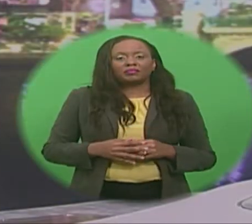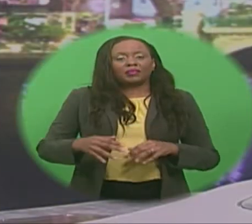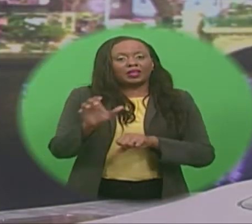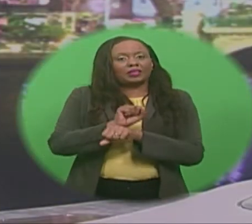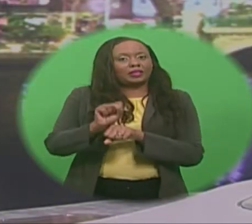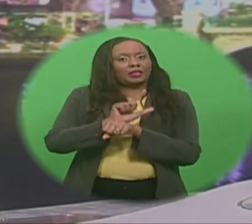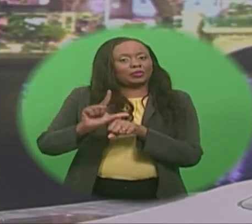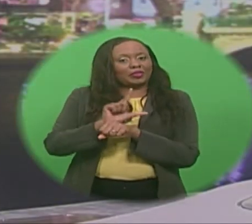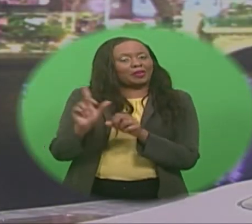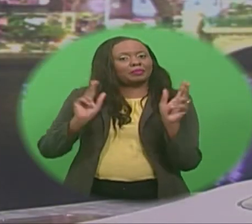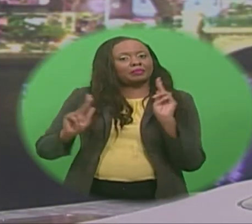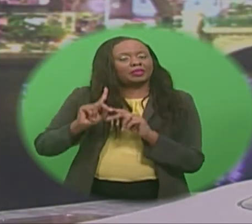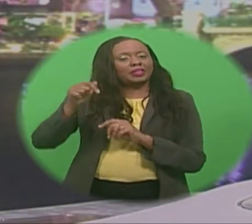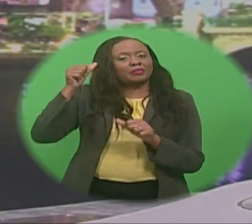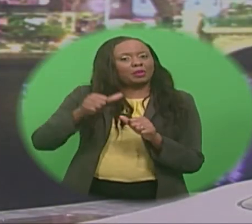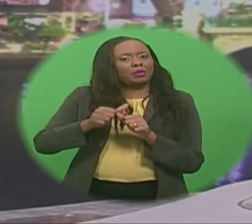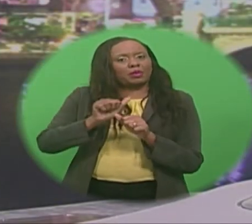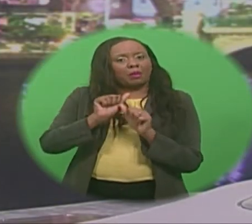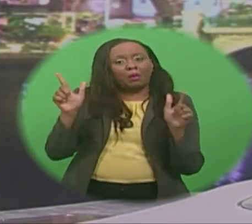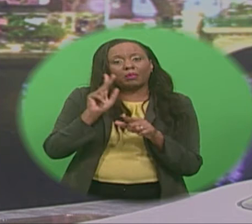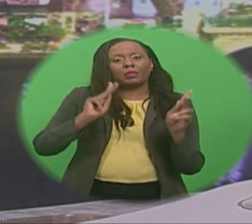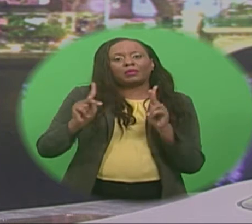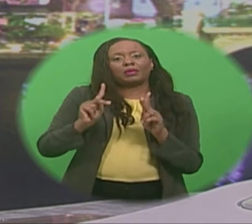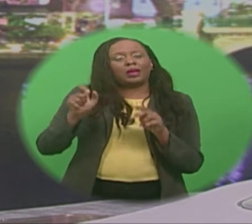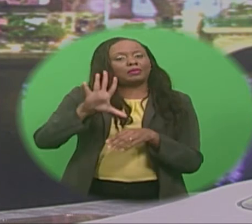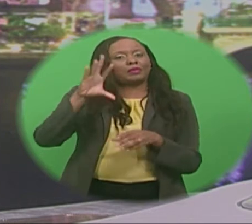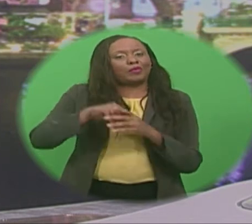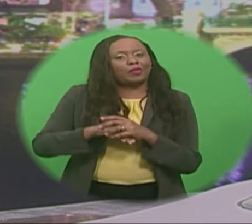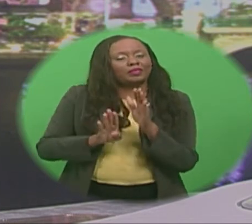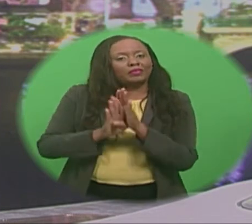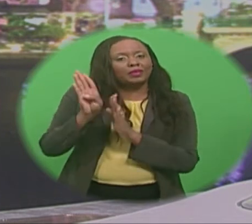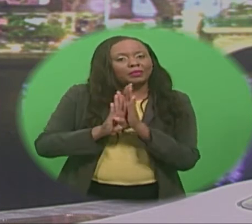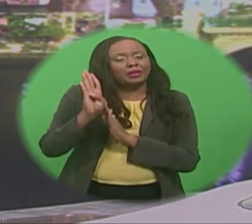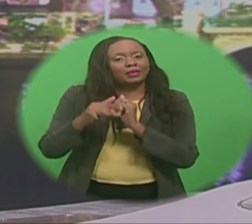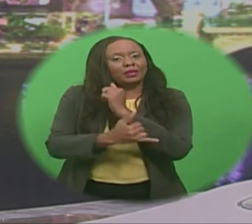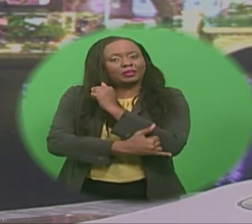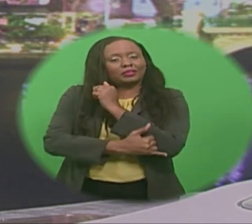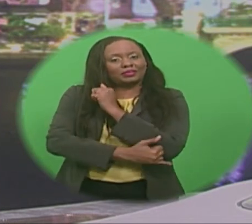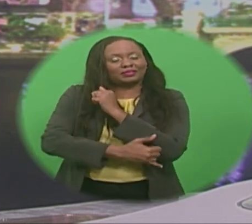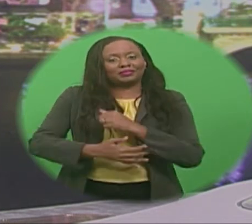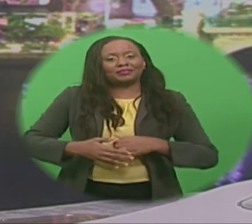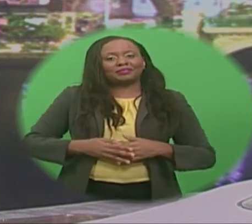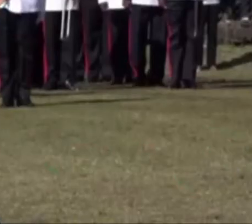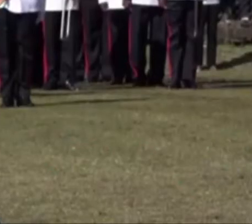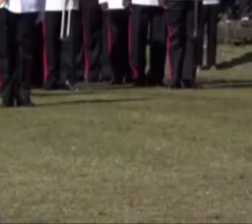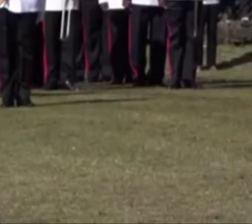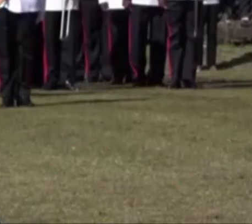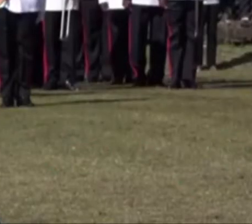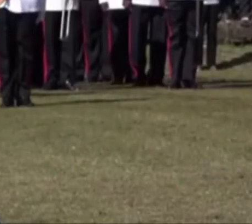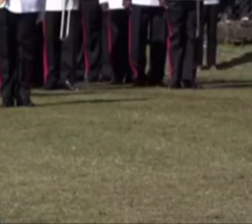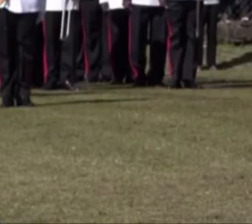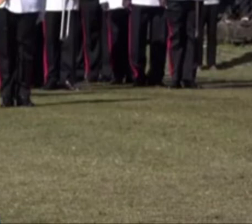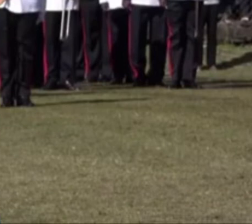St. Lucians have been reminded that everyone has a role to play in the development of the nation. This was stressed by Prime